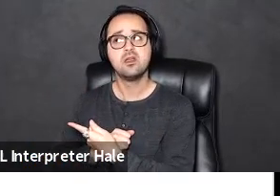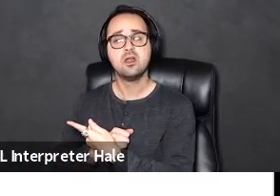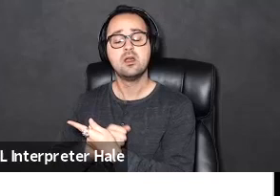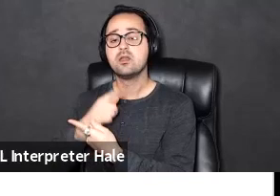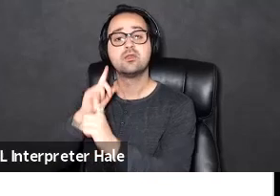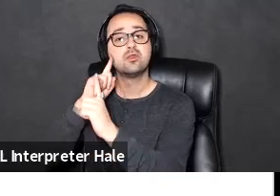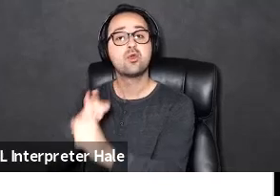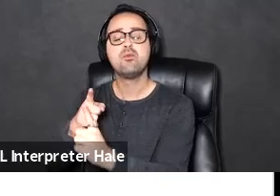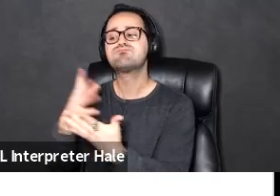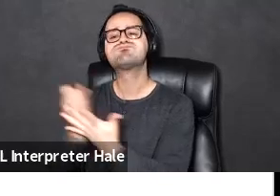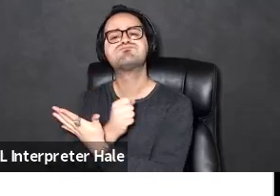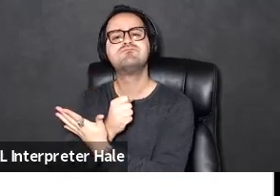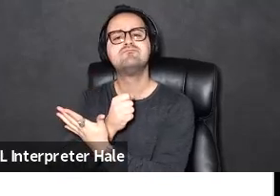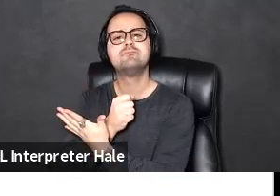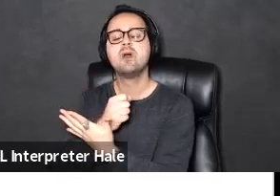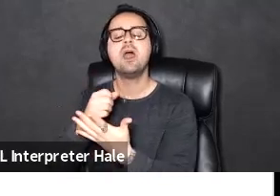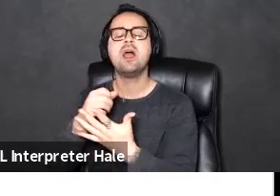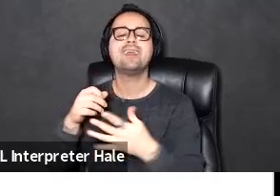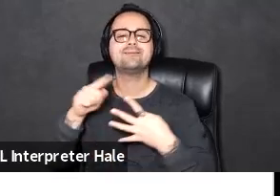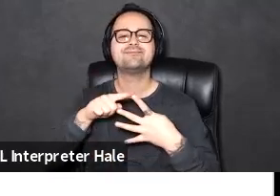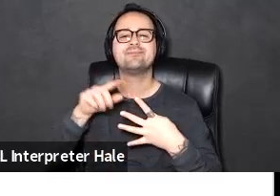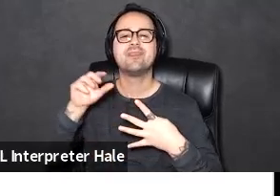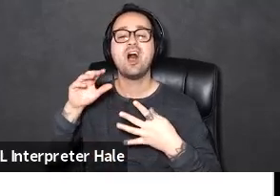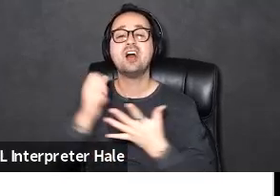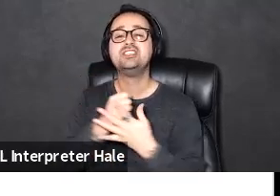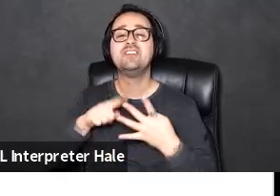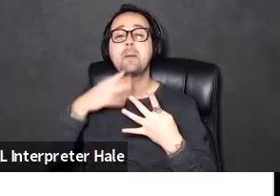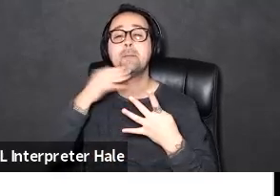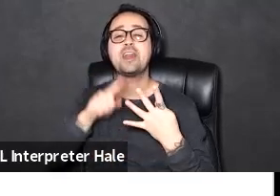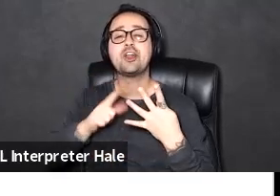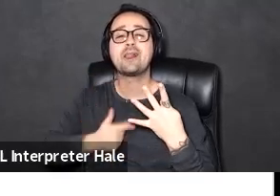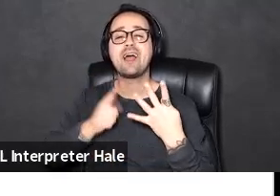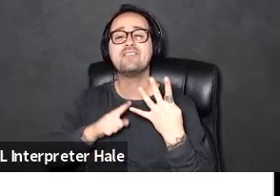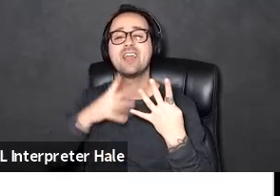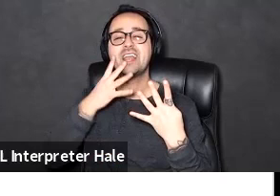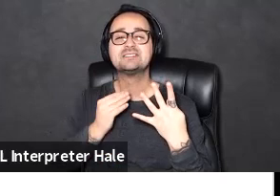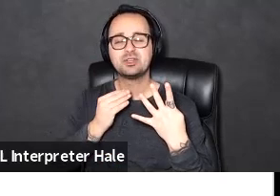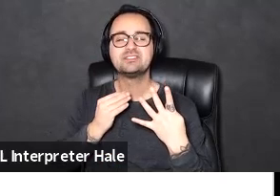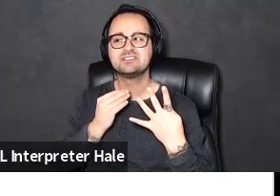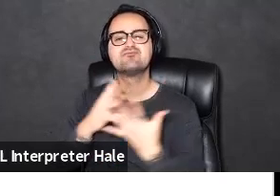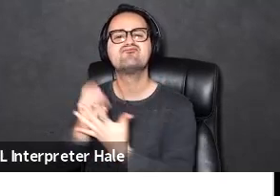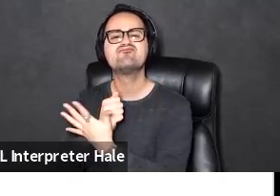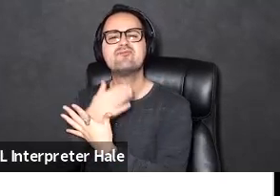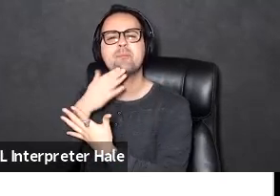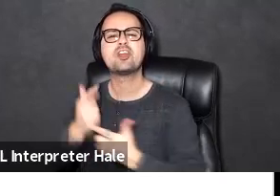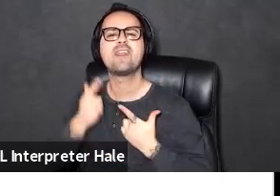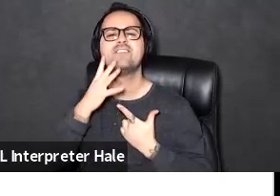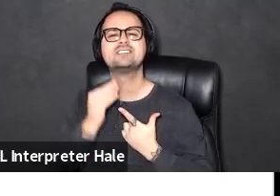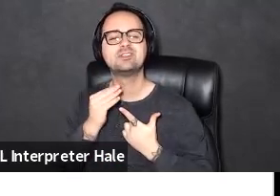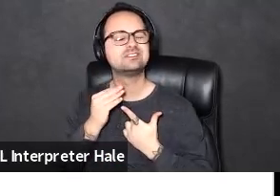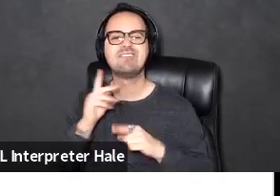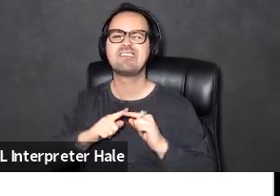Experience. That's what ABLE stands for. High level overview, again, real quick. We don't have a lot of time to do a deep dive into